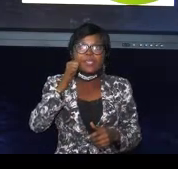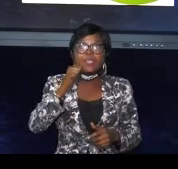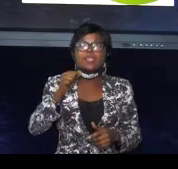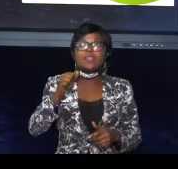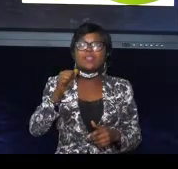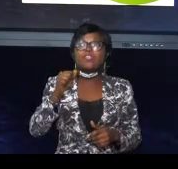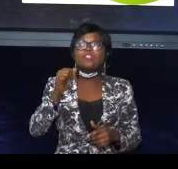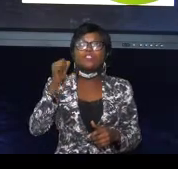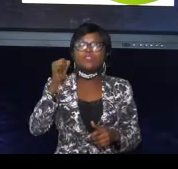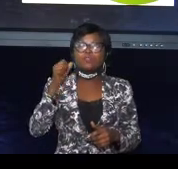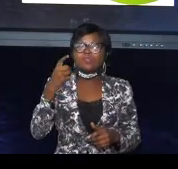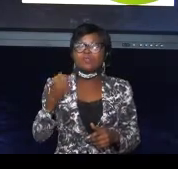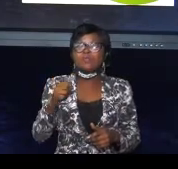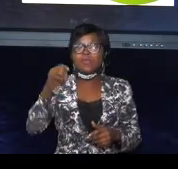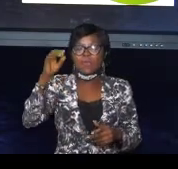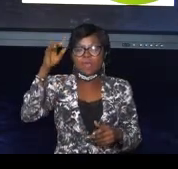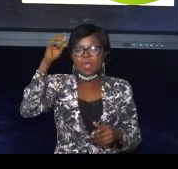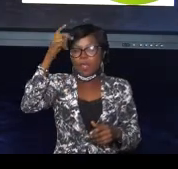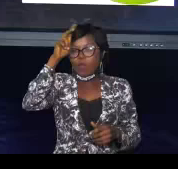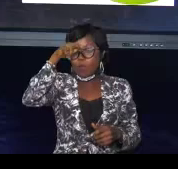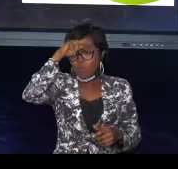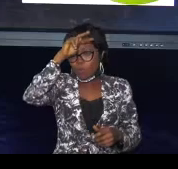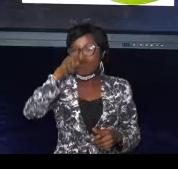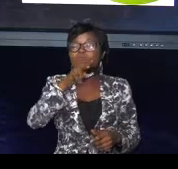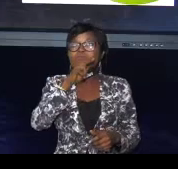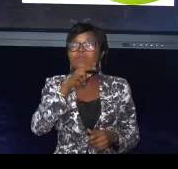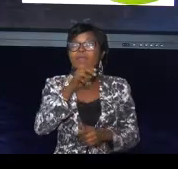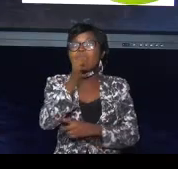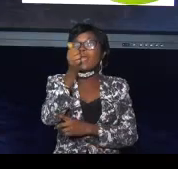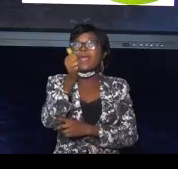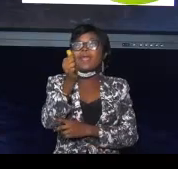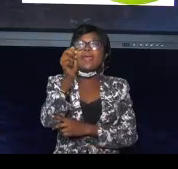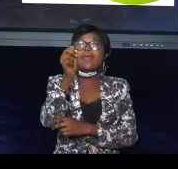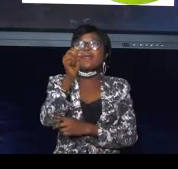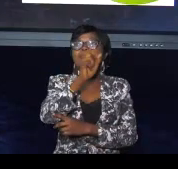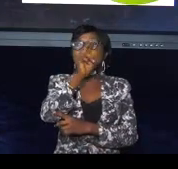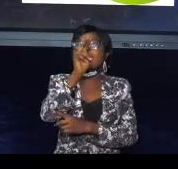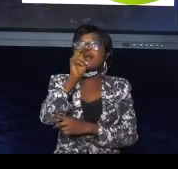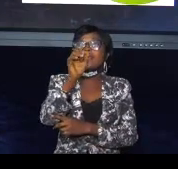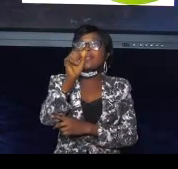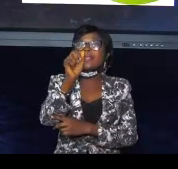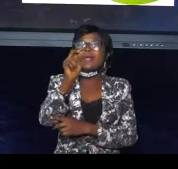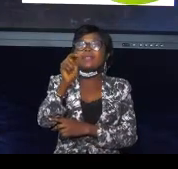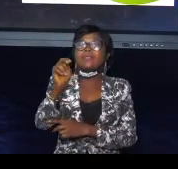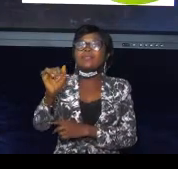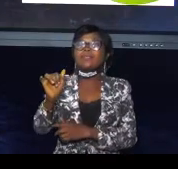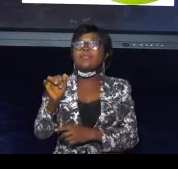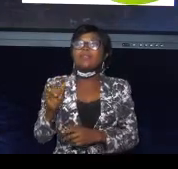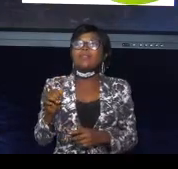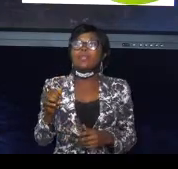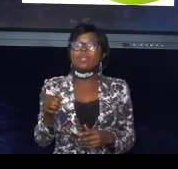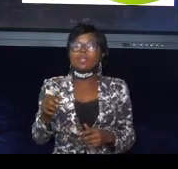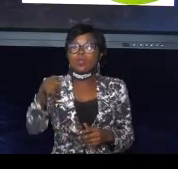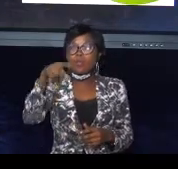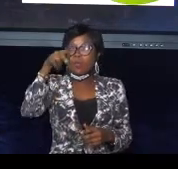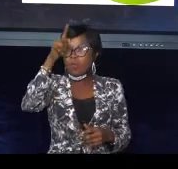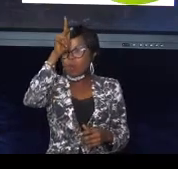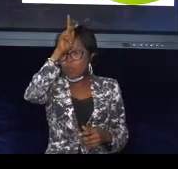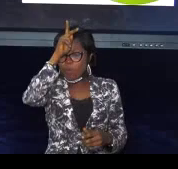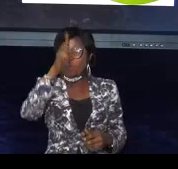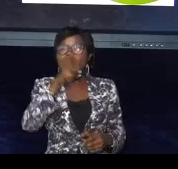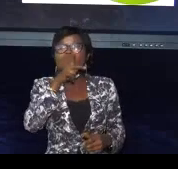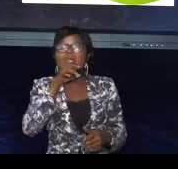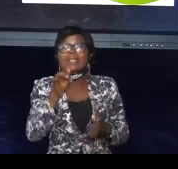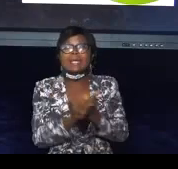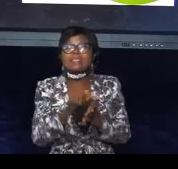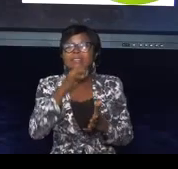of a goat, is called a nanny goat. Say that, please. A nanny goat. That is what